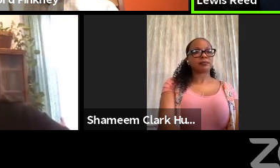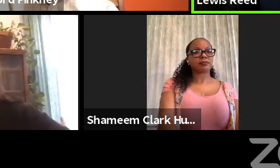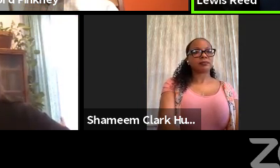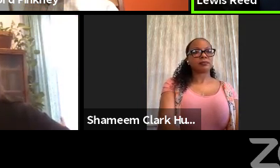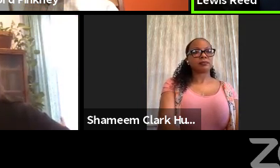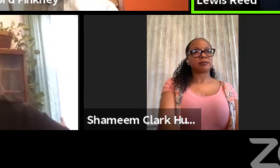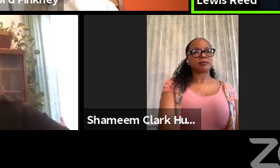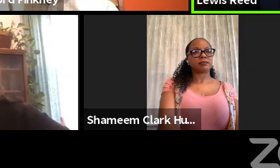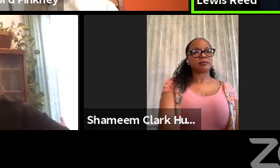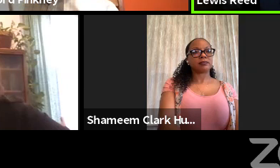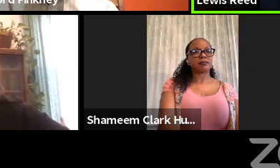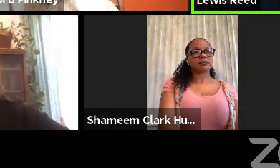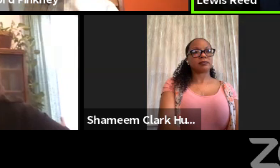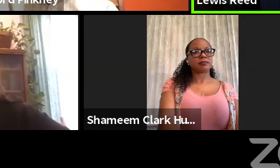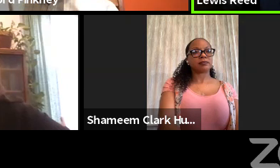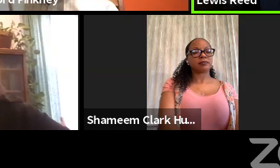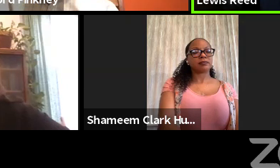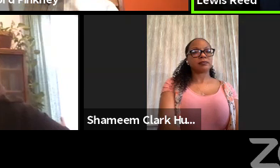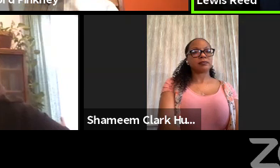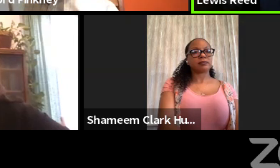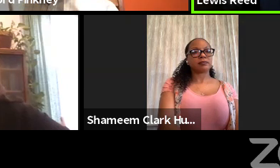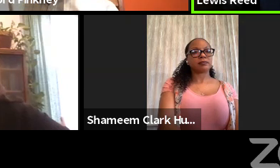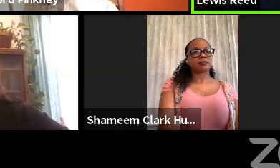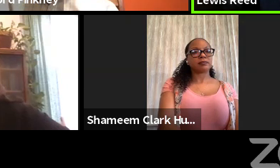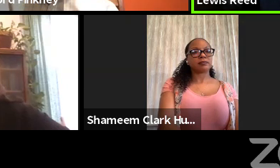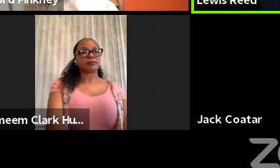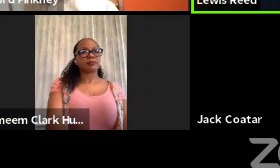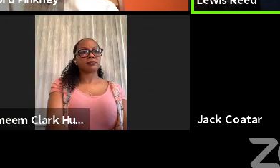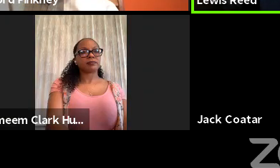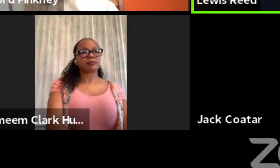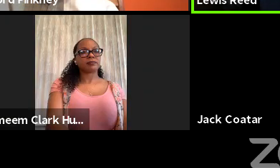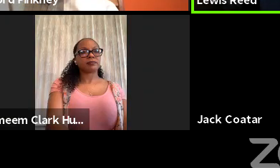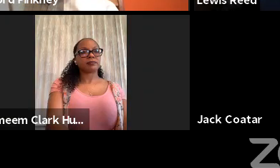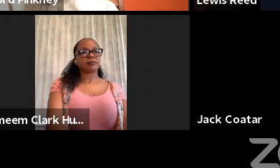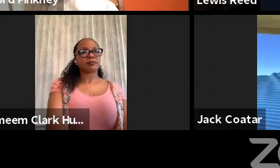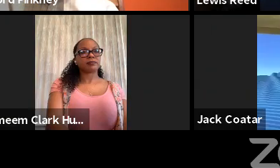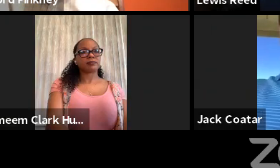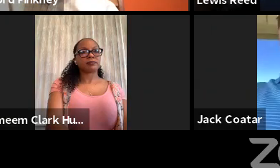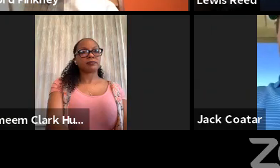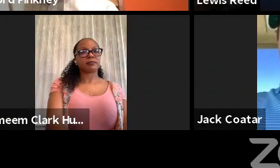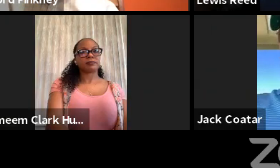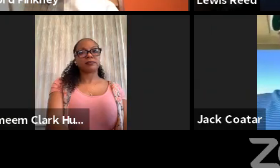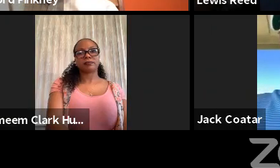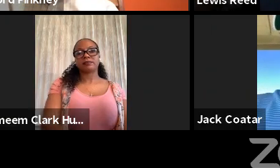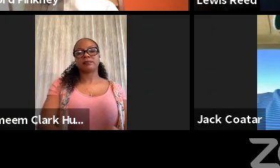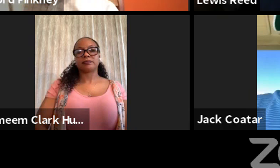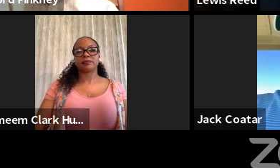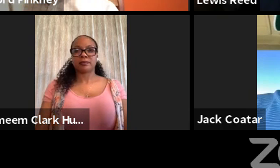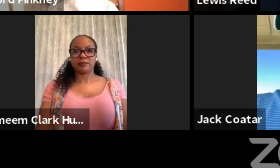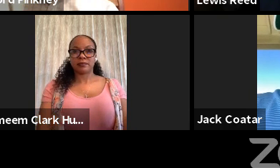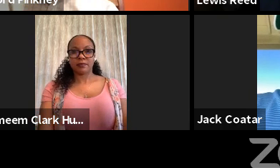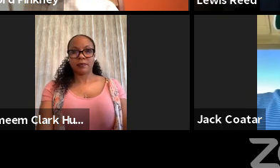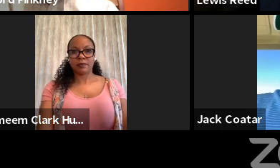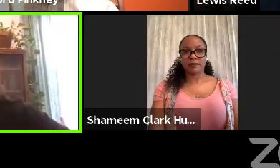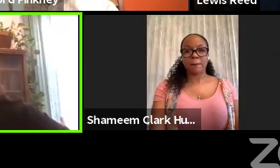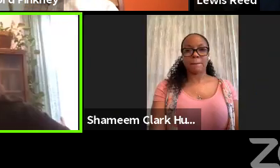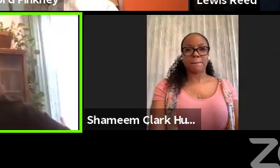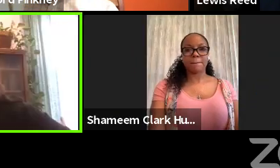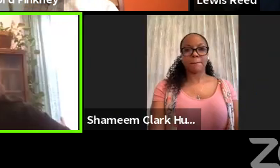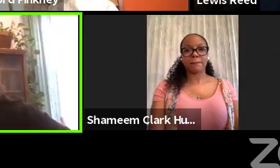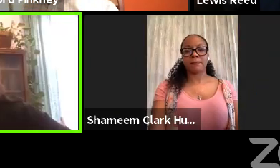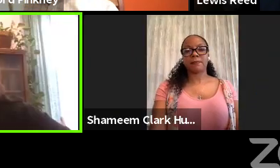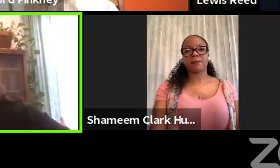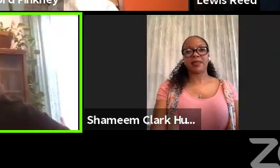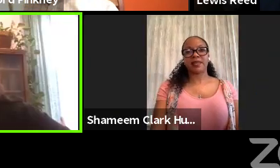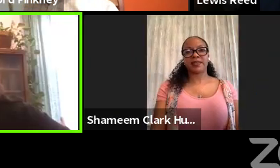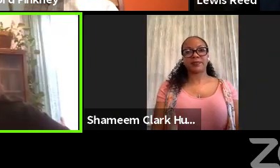starts with city treasurer. Treasury is in the 2nd paragraph. No, I appreciate that. I just want to make sure that if we're making amendments, we're making